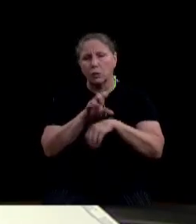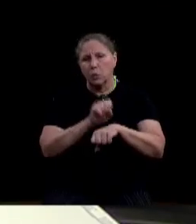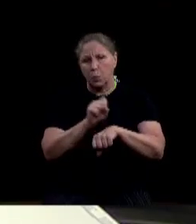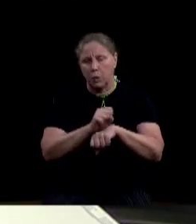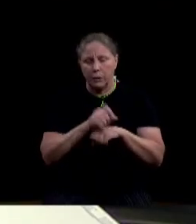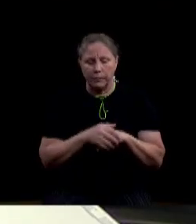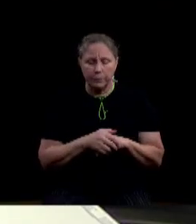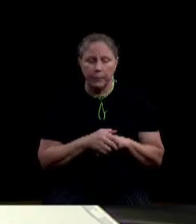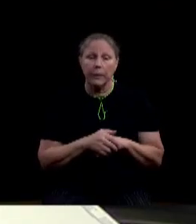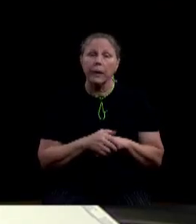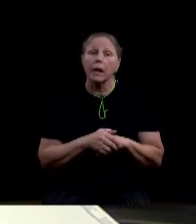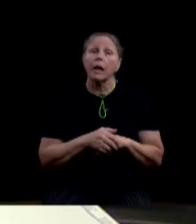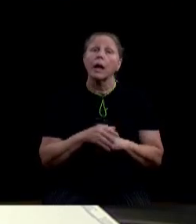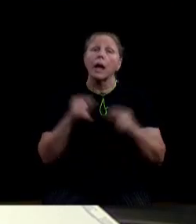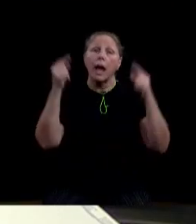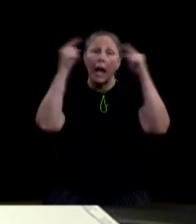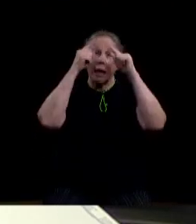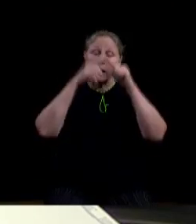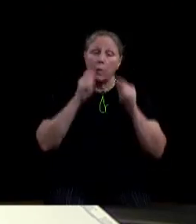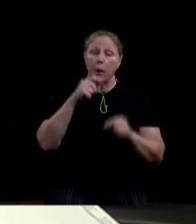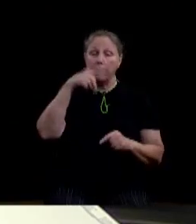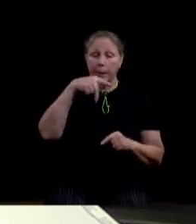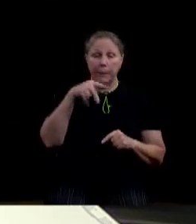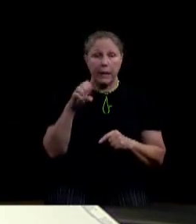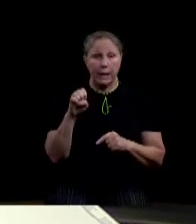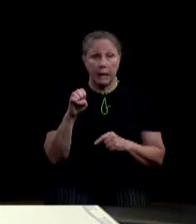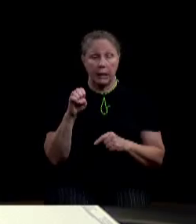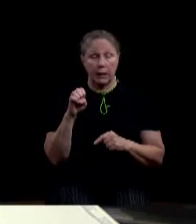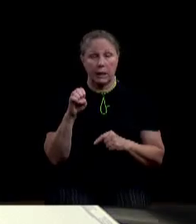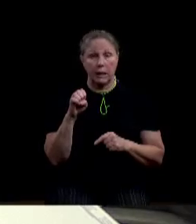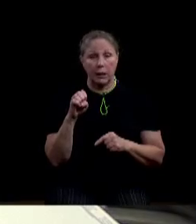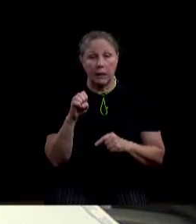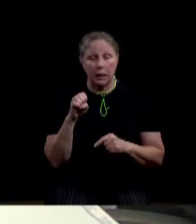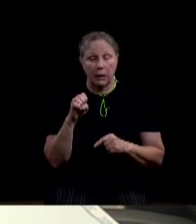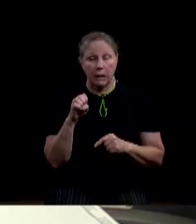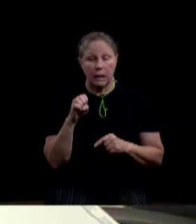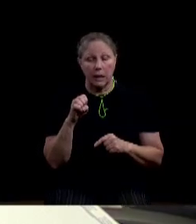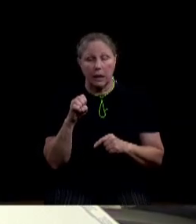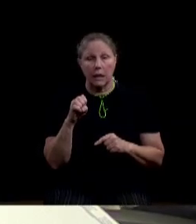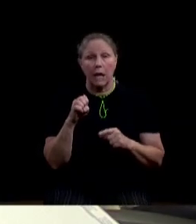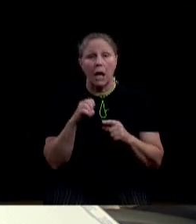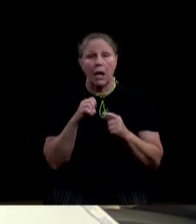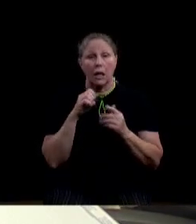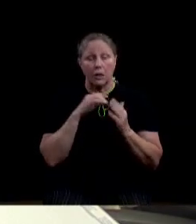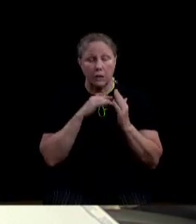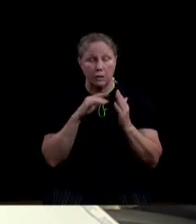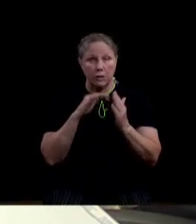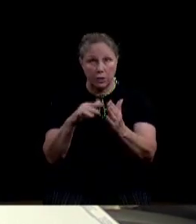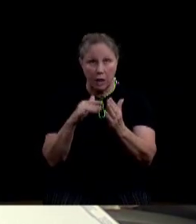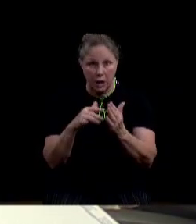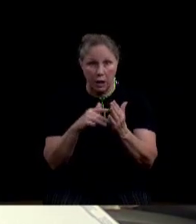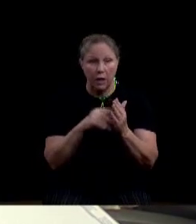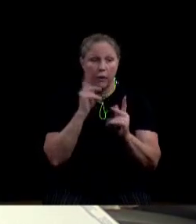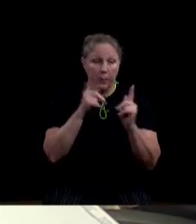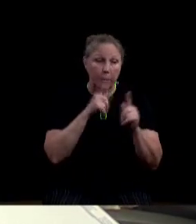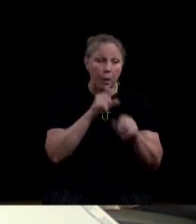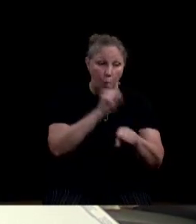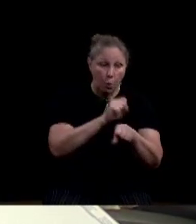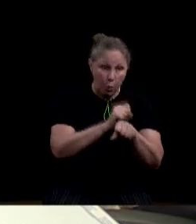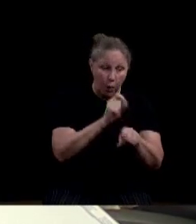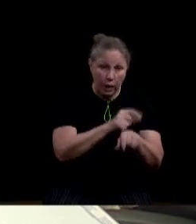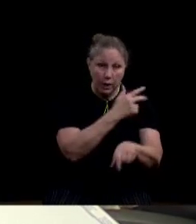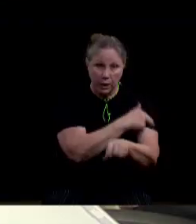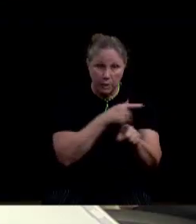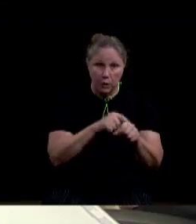equipment, a cross-sectional study among frontline healthcare workers during COVID-19. And as I